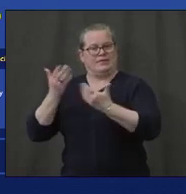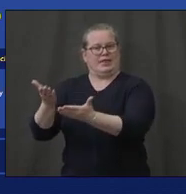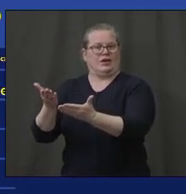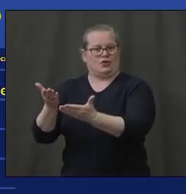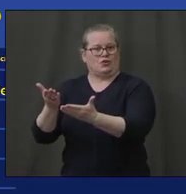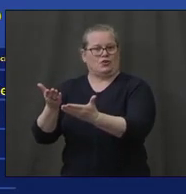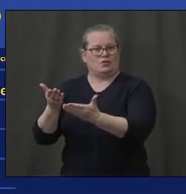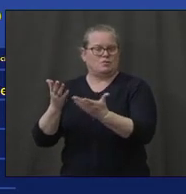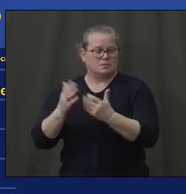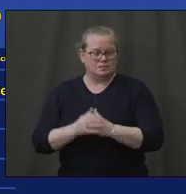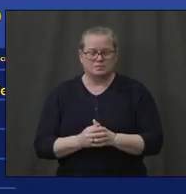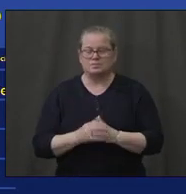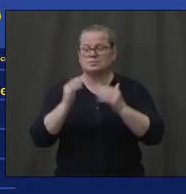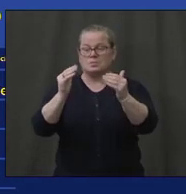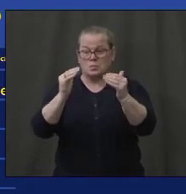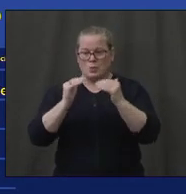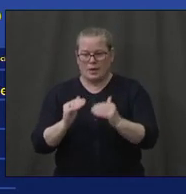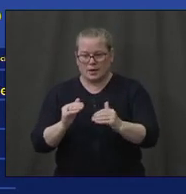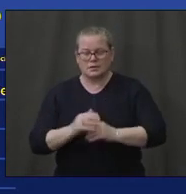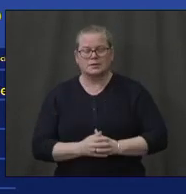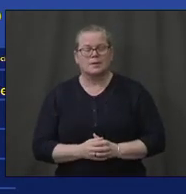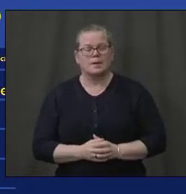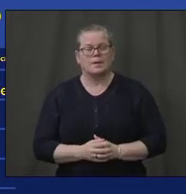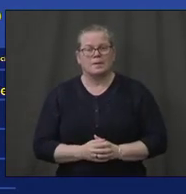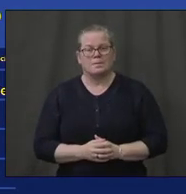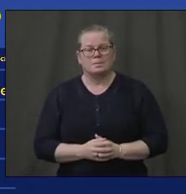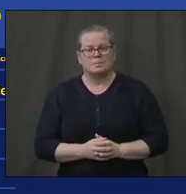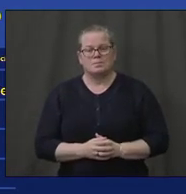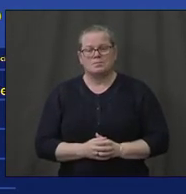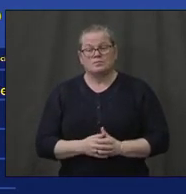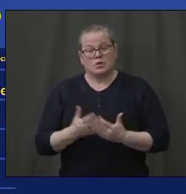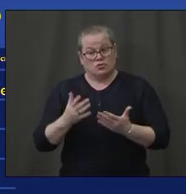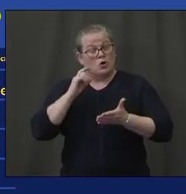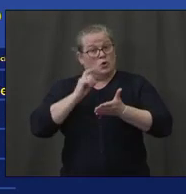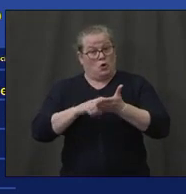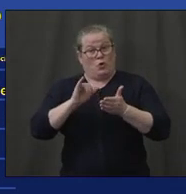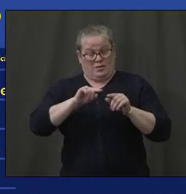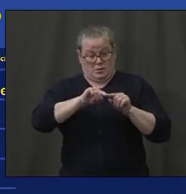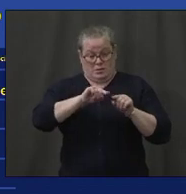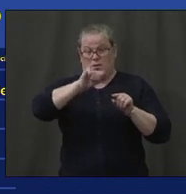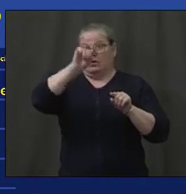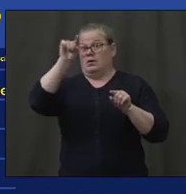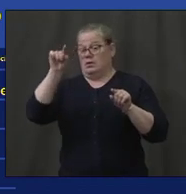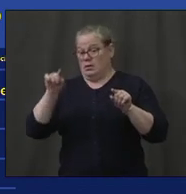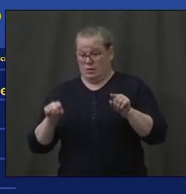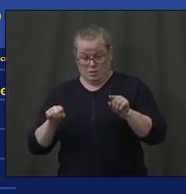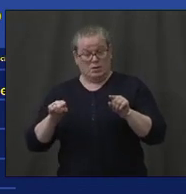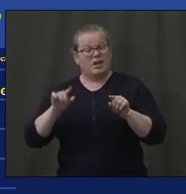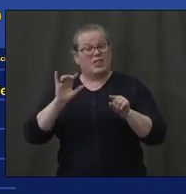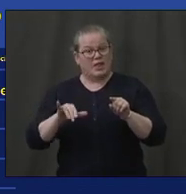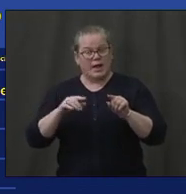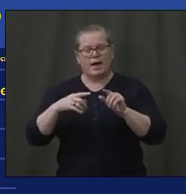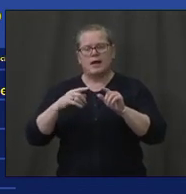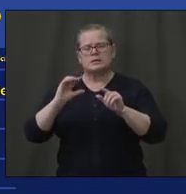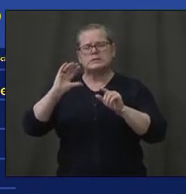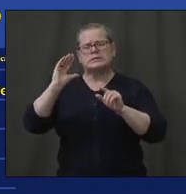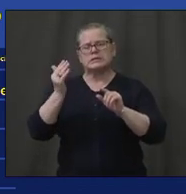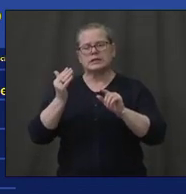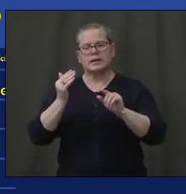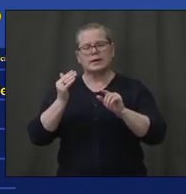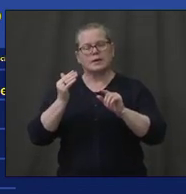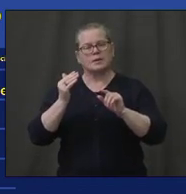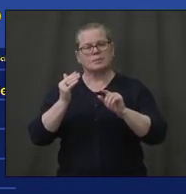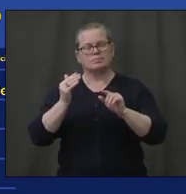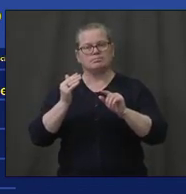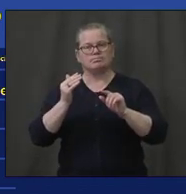Let's go to the next slide. I think I can speak to that. So what we have in this slide is sort of a composite of where